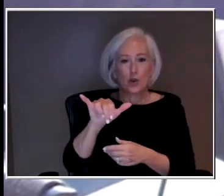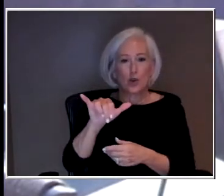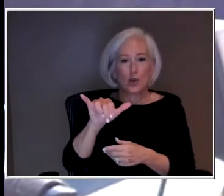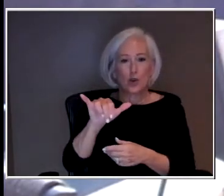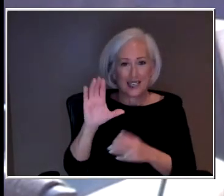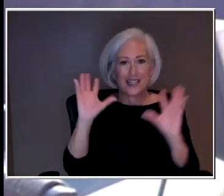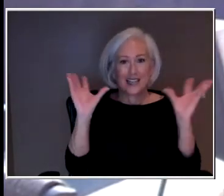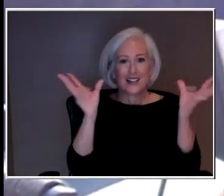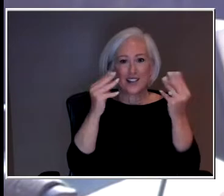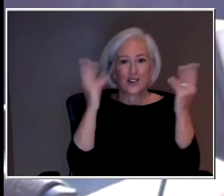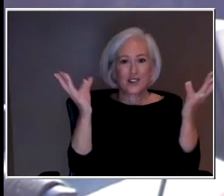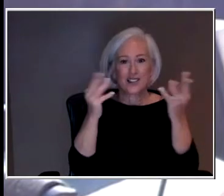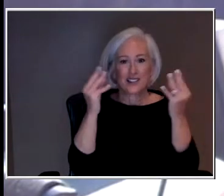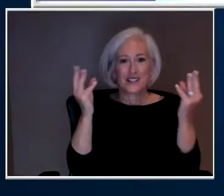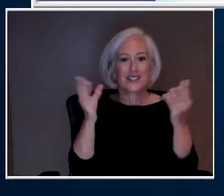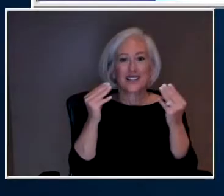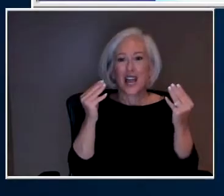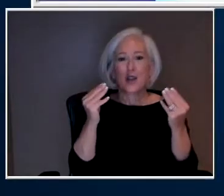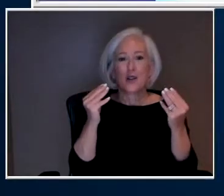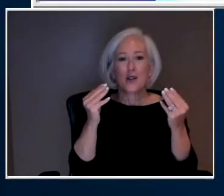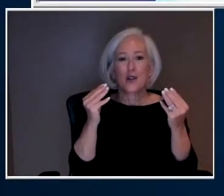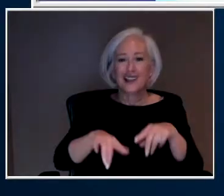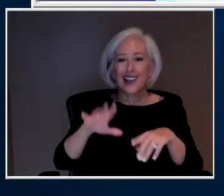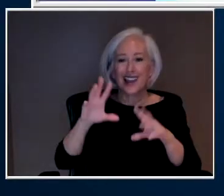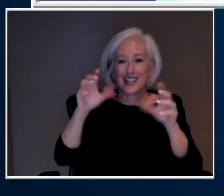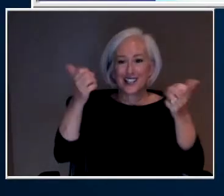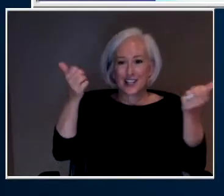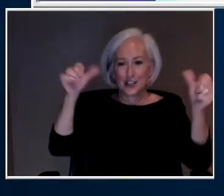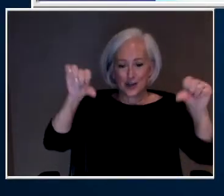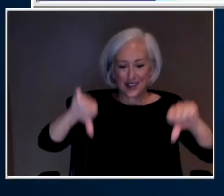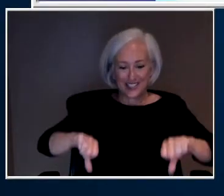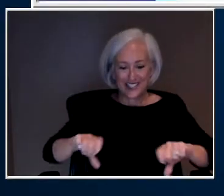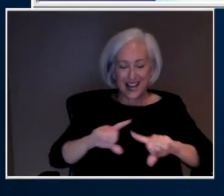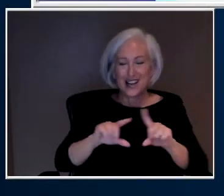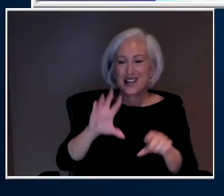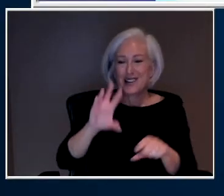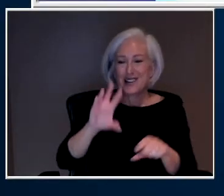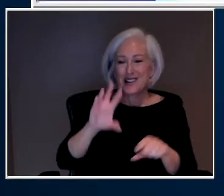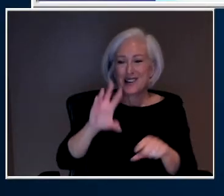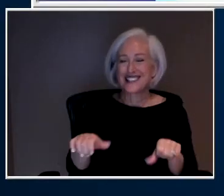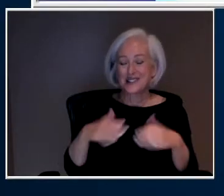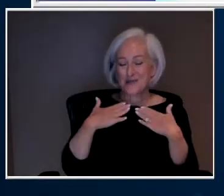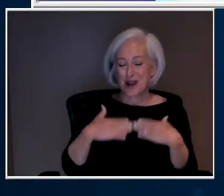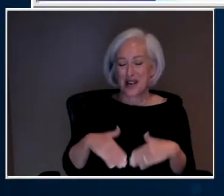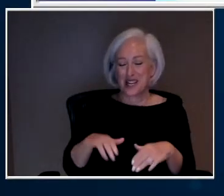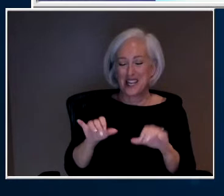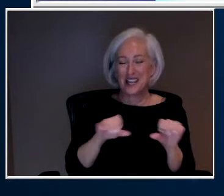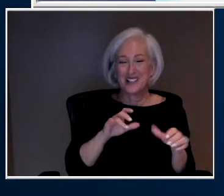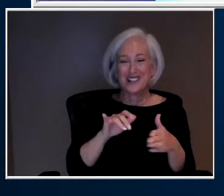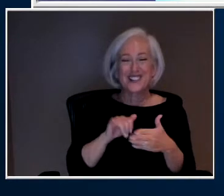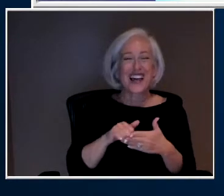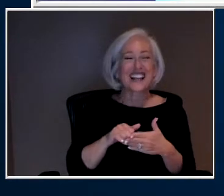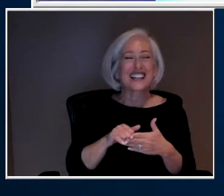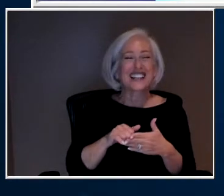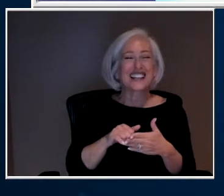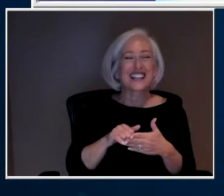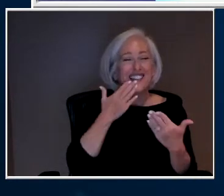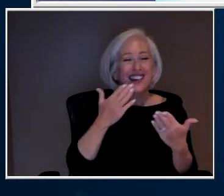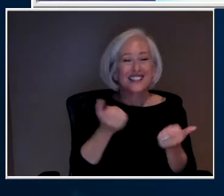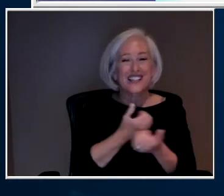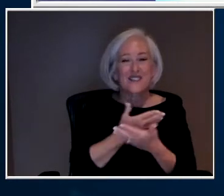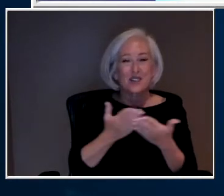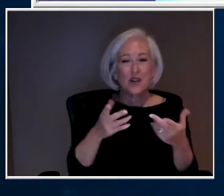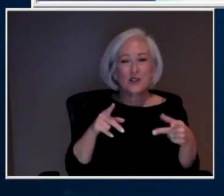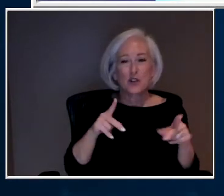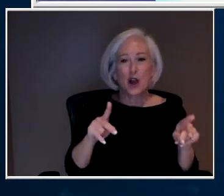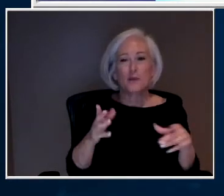down, but Diane can do it with that system she has. So really wonderful thoughts here. And thanks everyone for your opportunity to kind of share